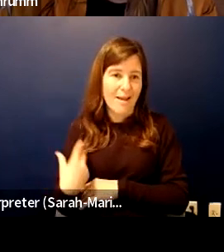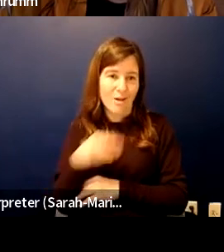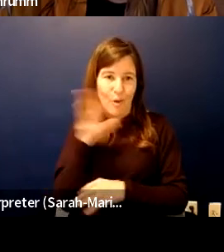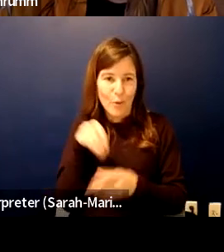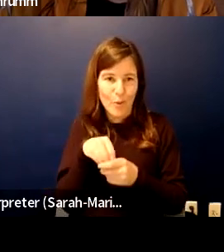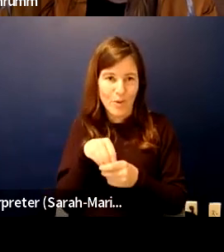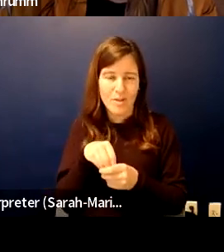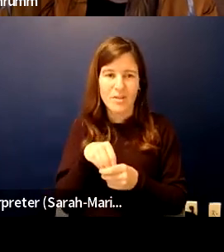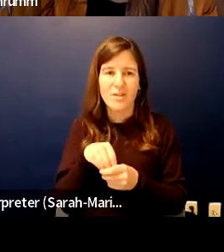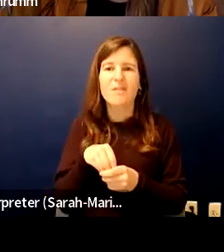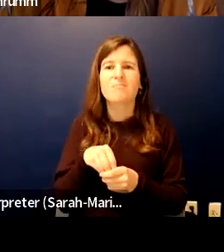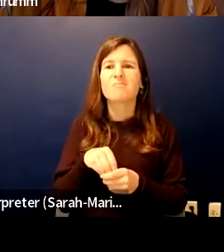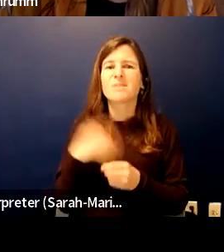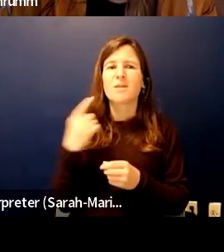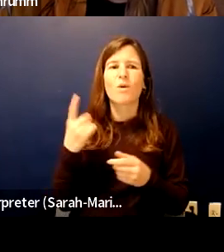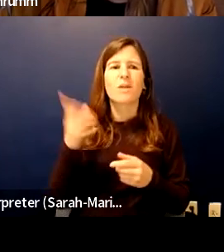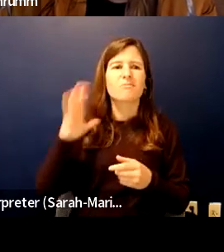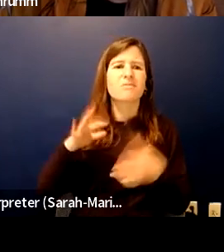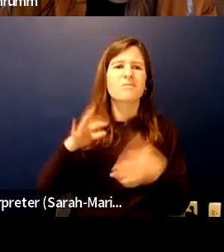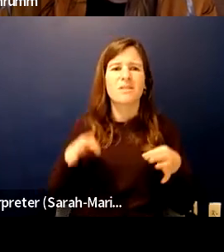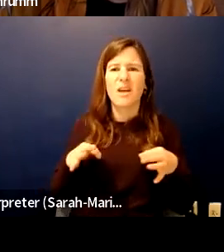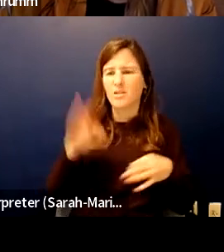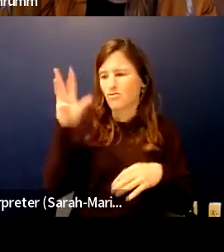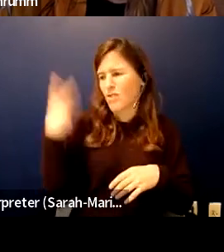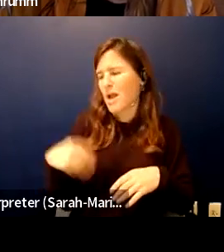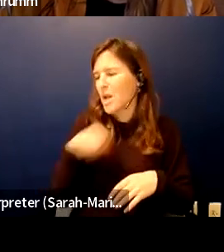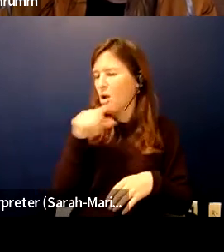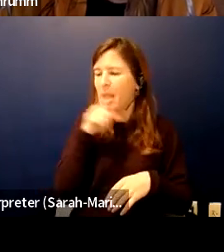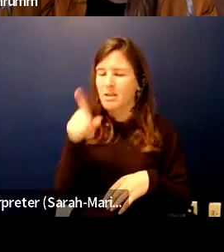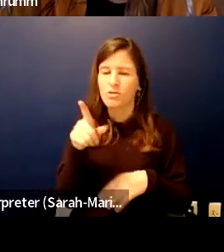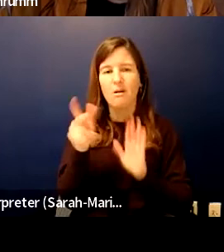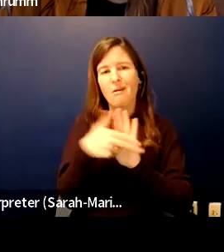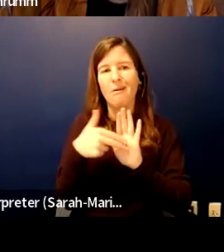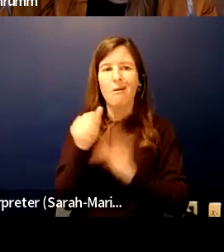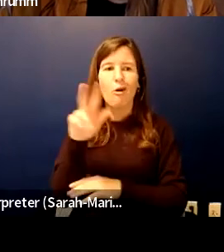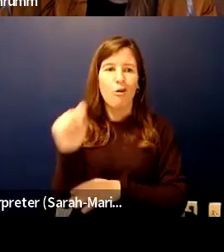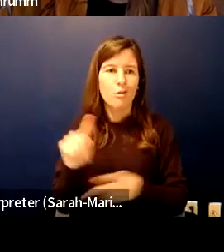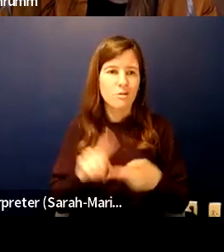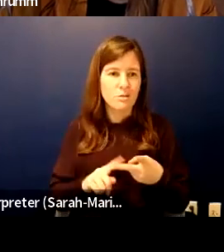real art, so therefore they should not be included on this form. And now those forms are still in existence. So